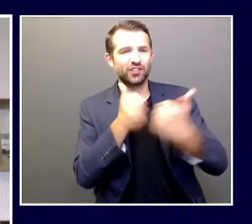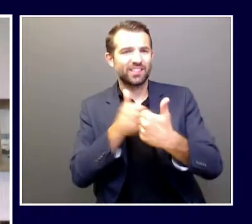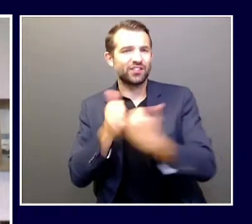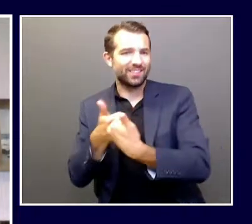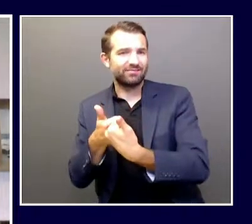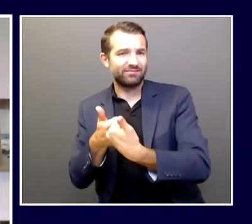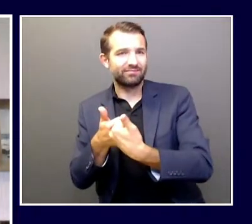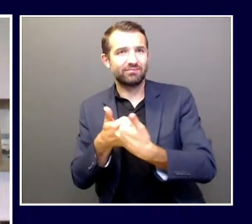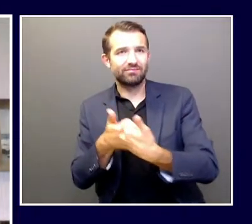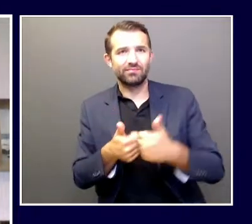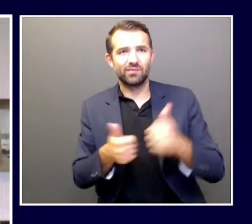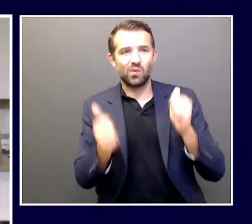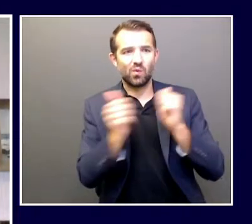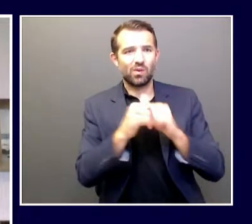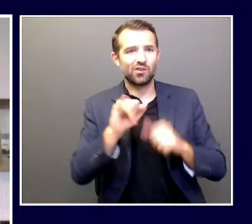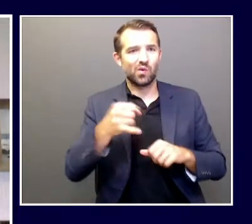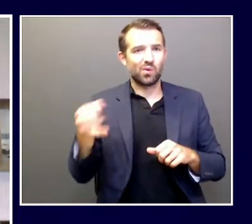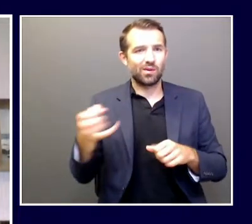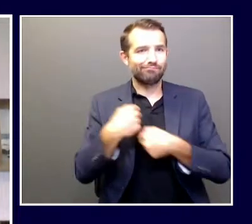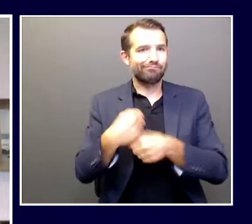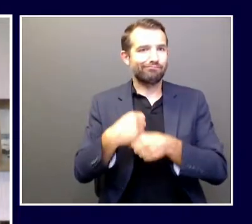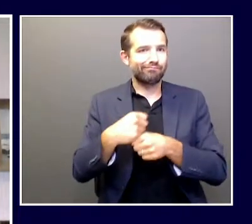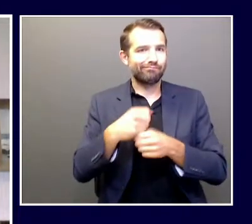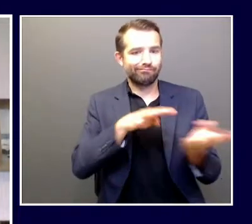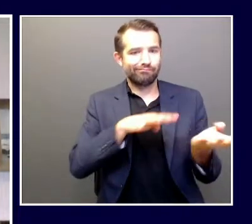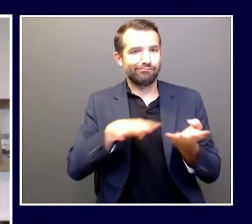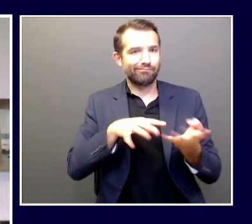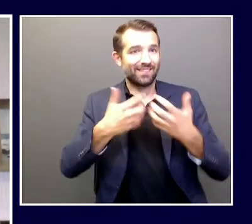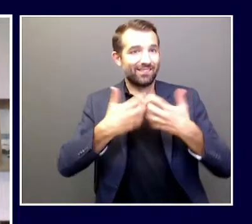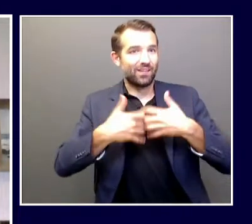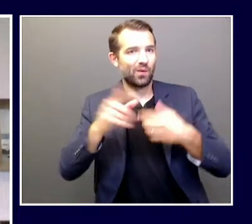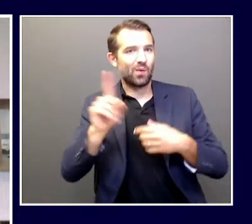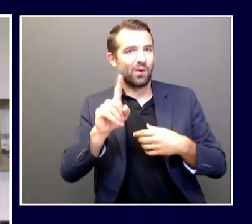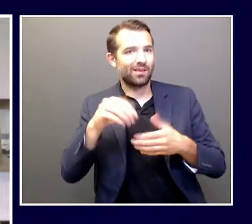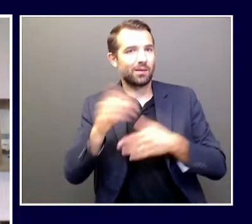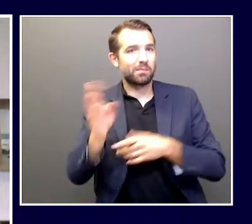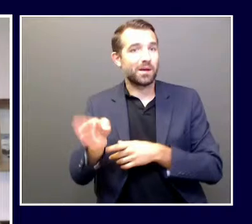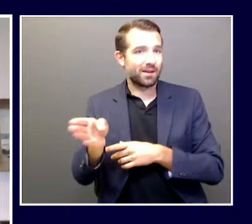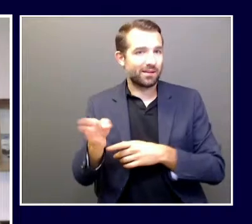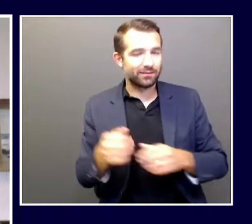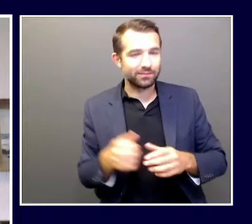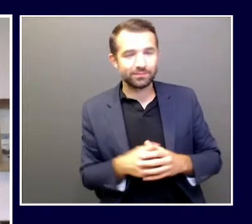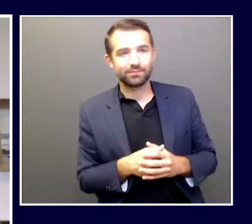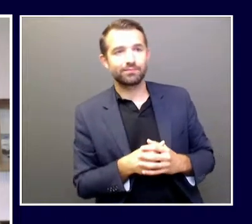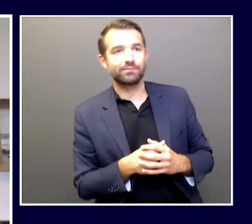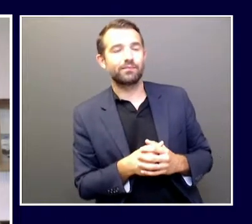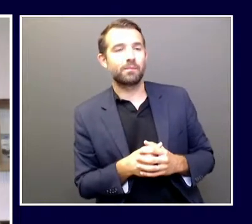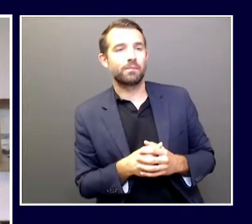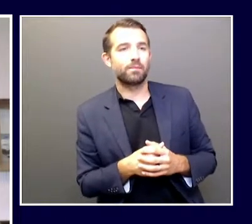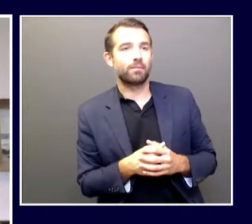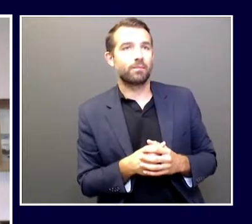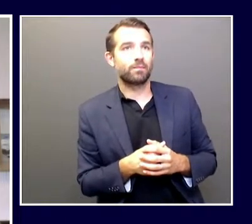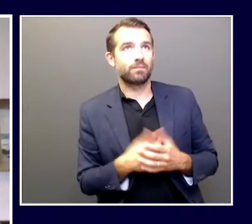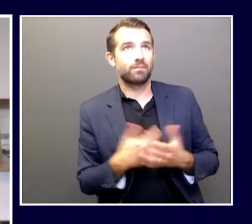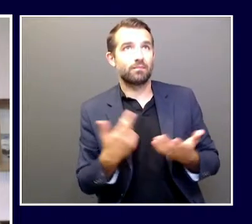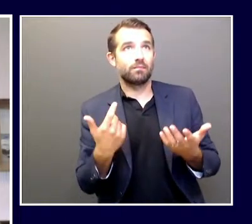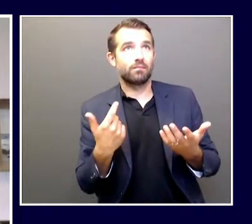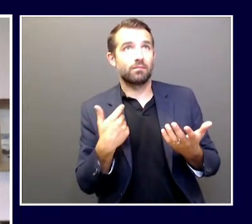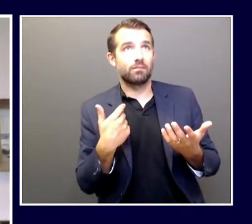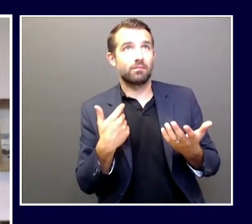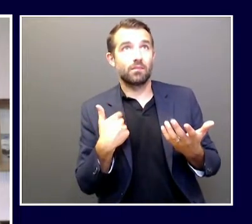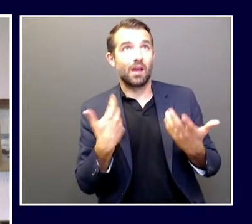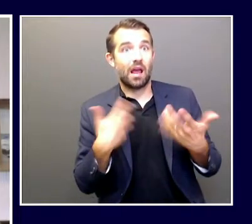Baltimore. So I didn't want to wait. Wasn't interested in waiting for 2 or 3 more weeks to get an ample supply of